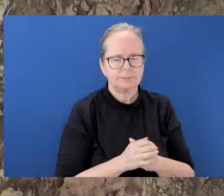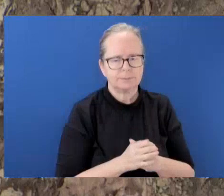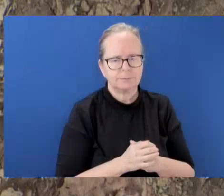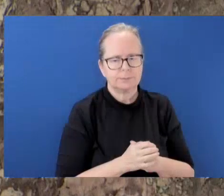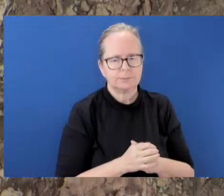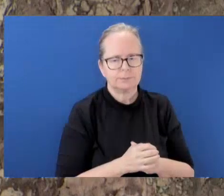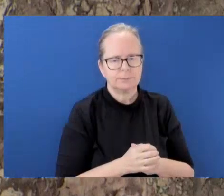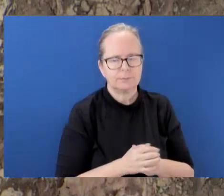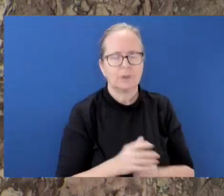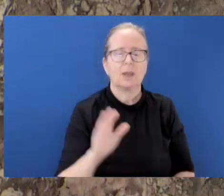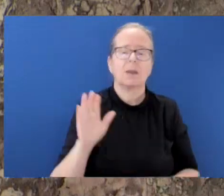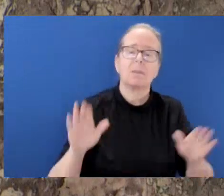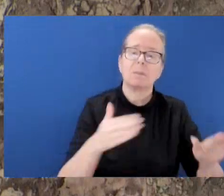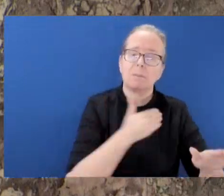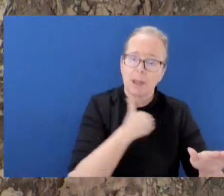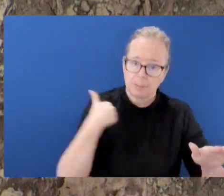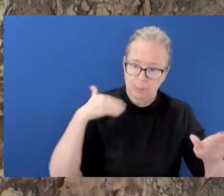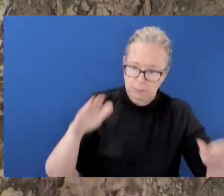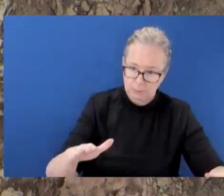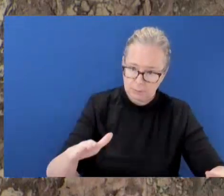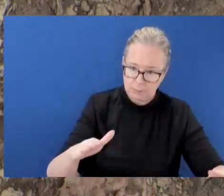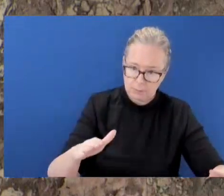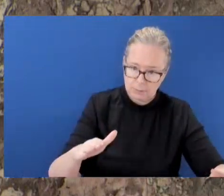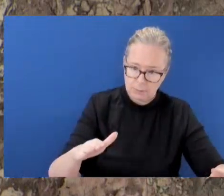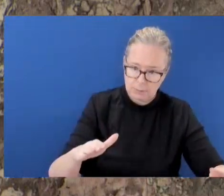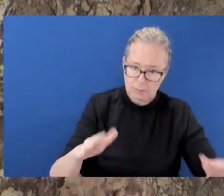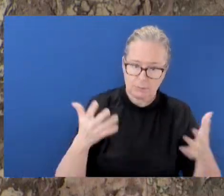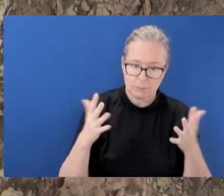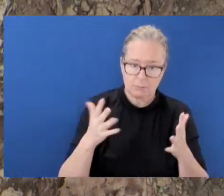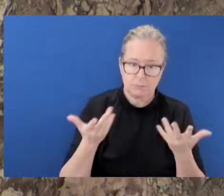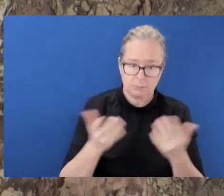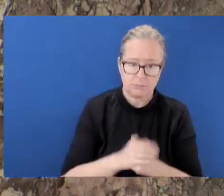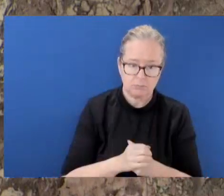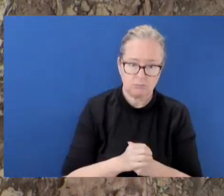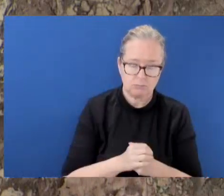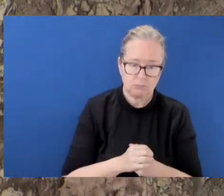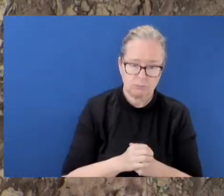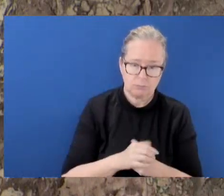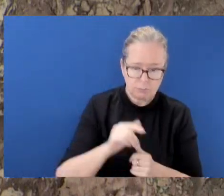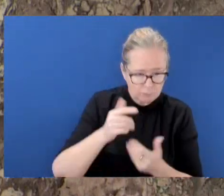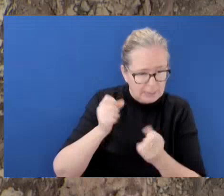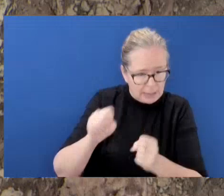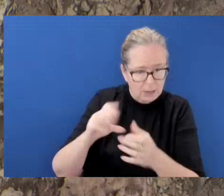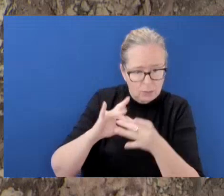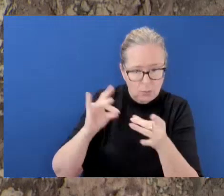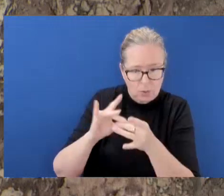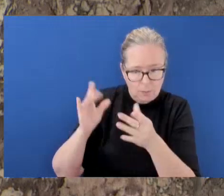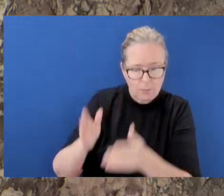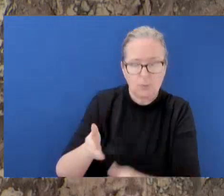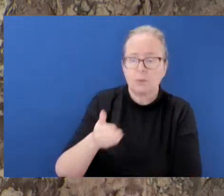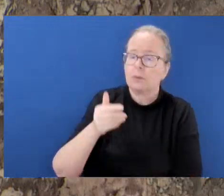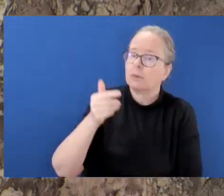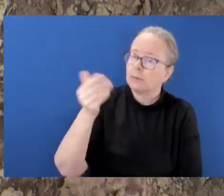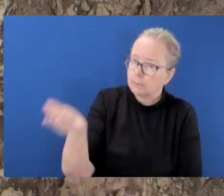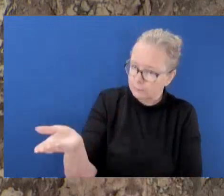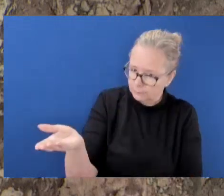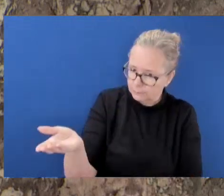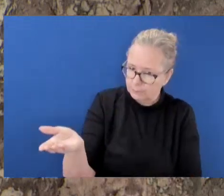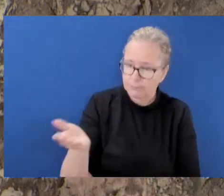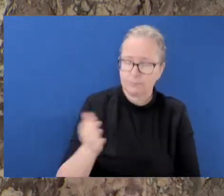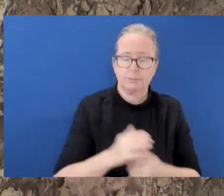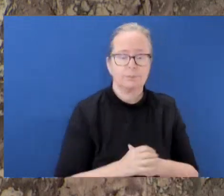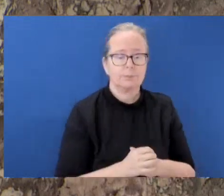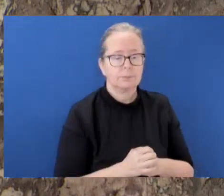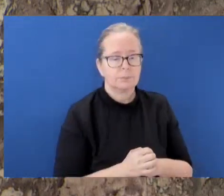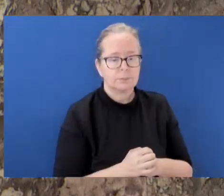down. Minister will continue. Minister. Mr. Speaker, here in British